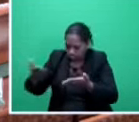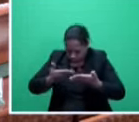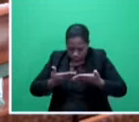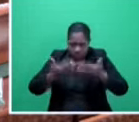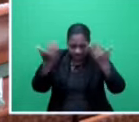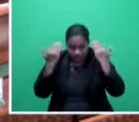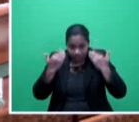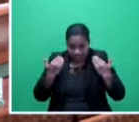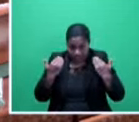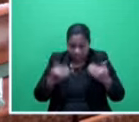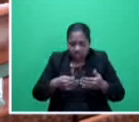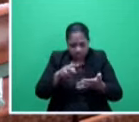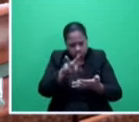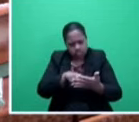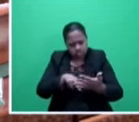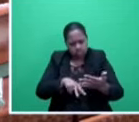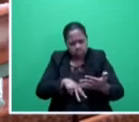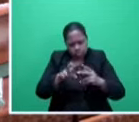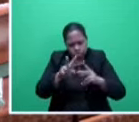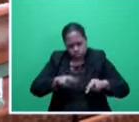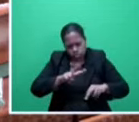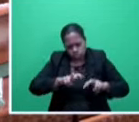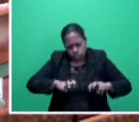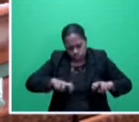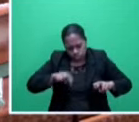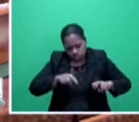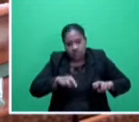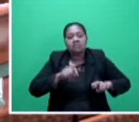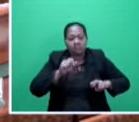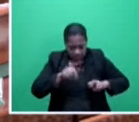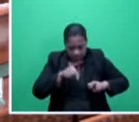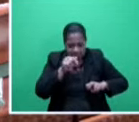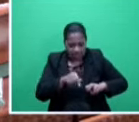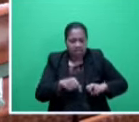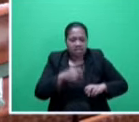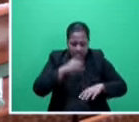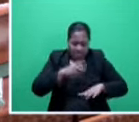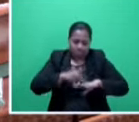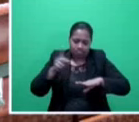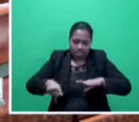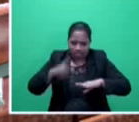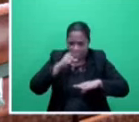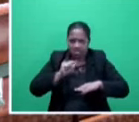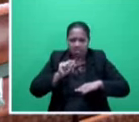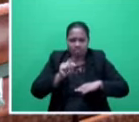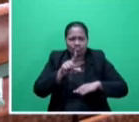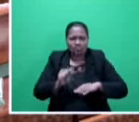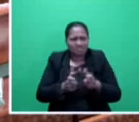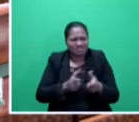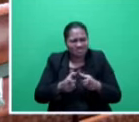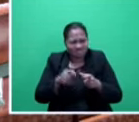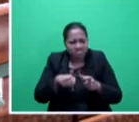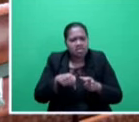ensure that it is an action which is within the powers of Parliament to take. This